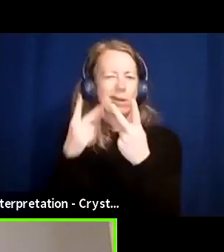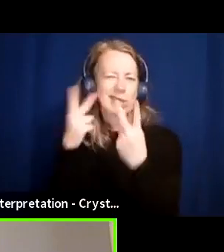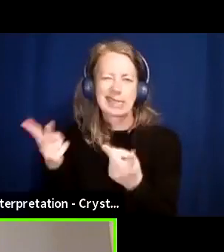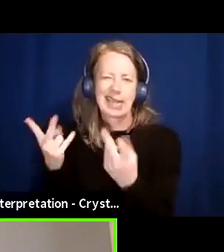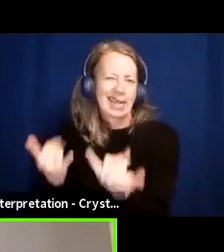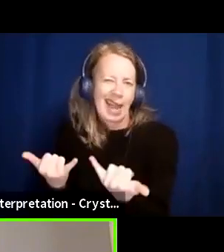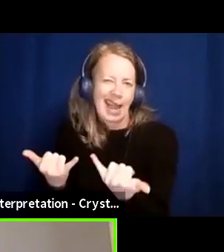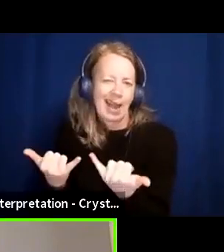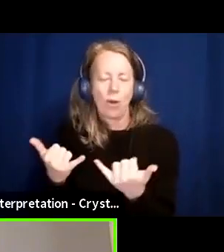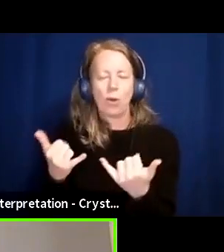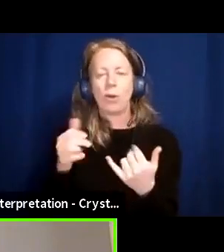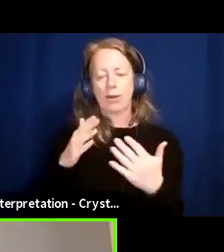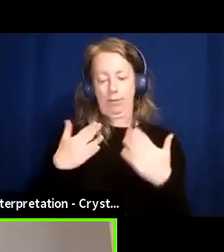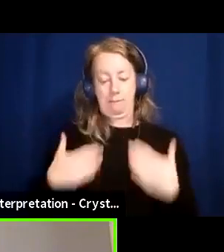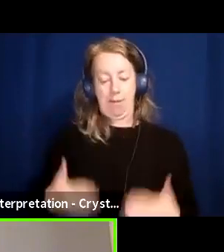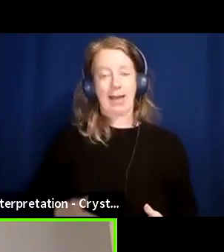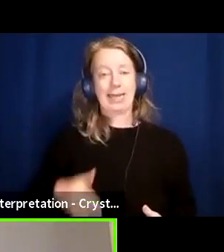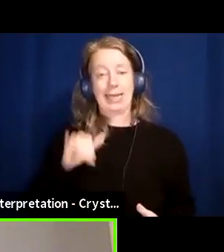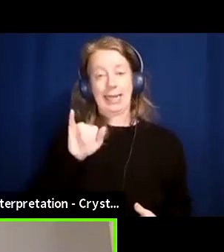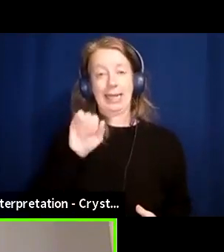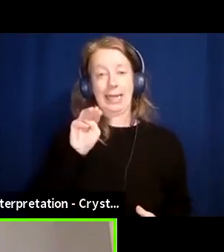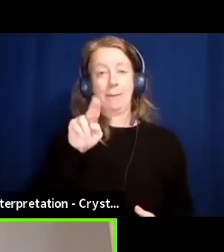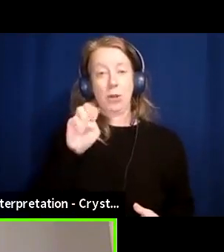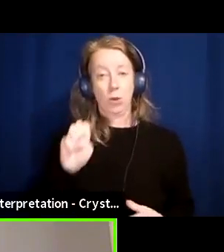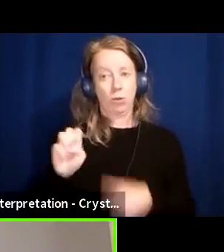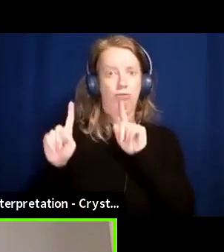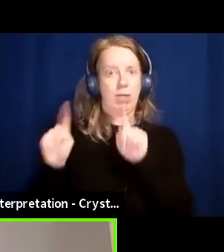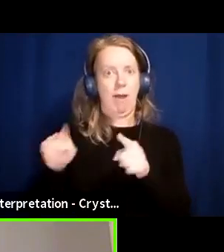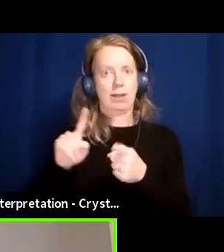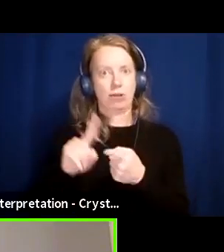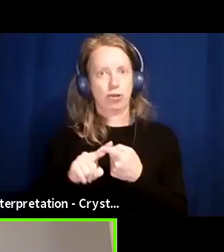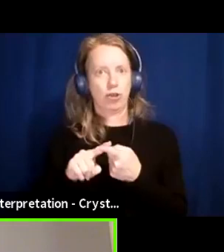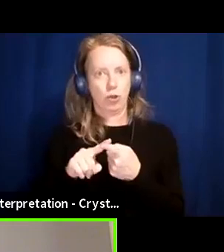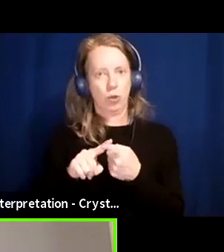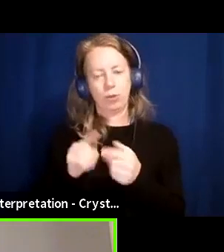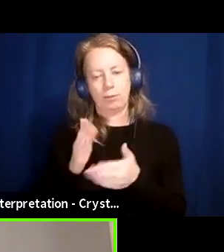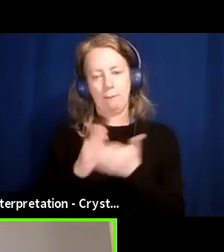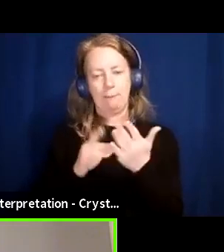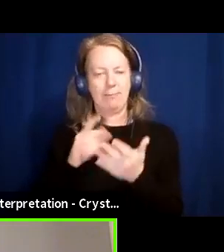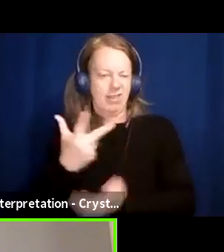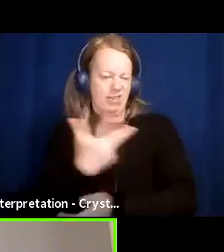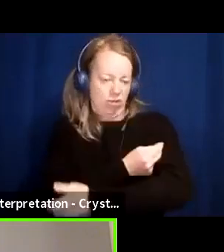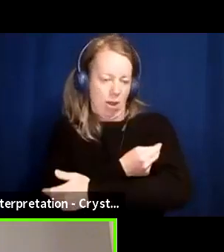that immune response, the mild symptoms of,